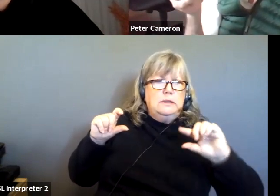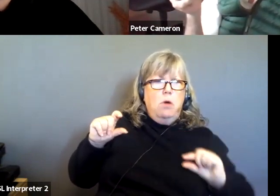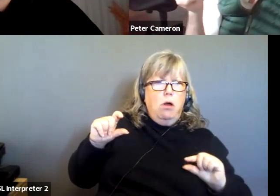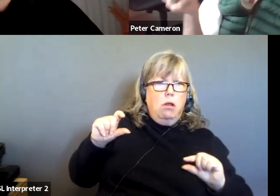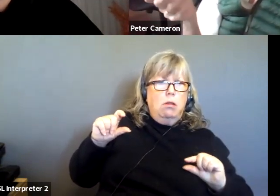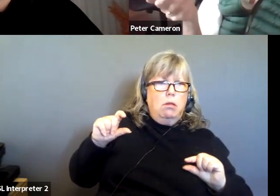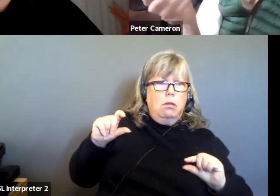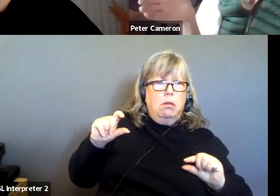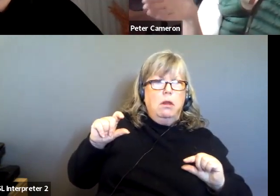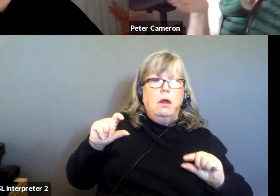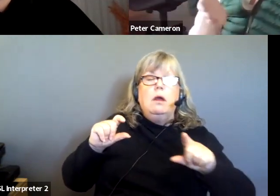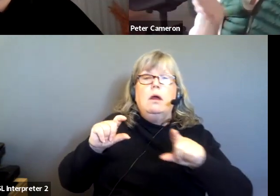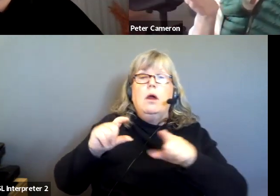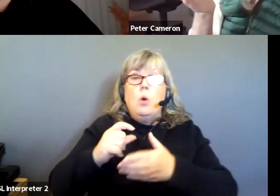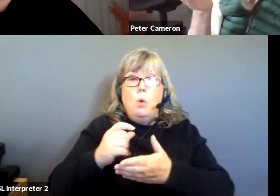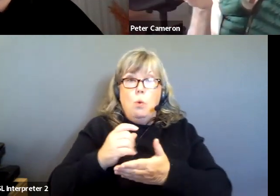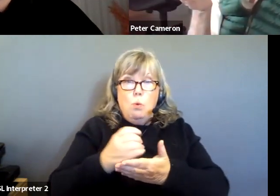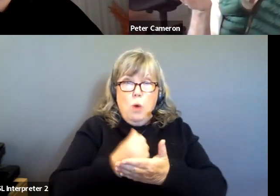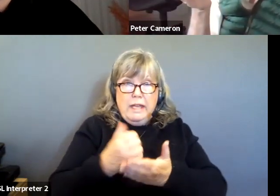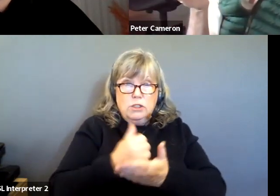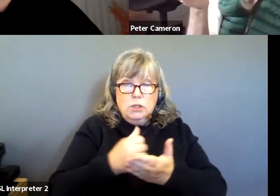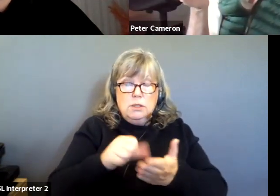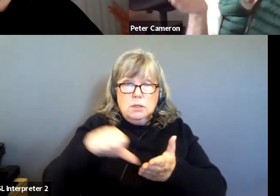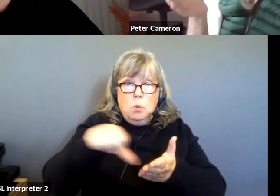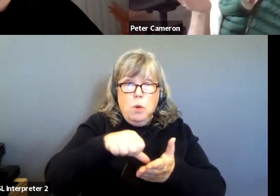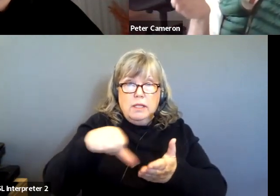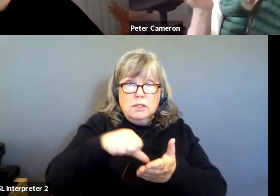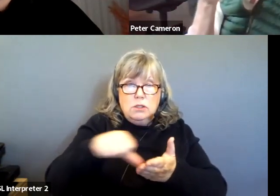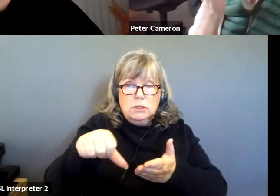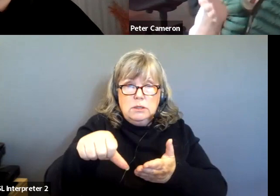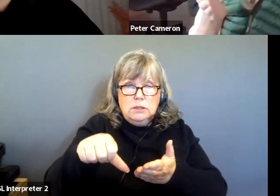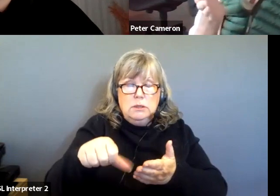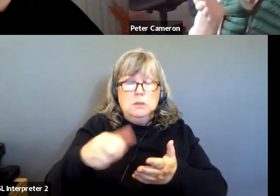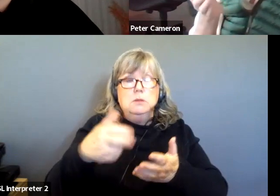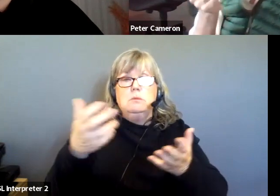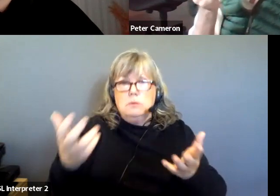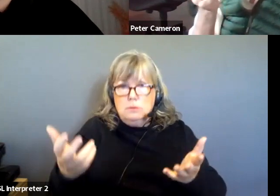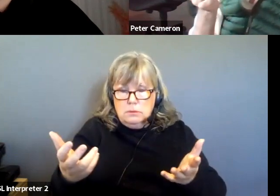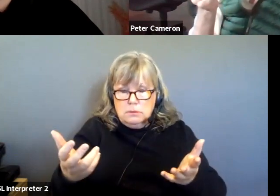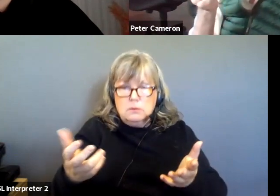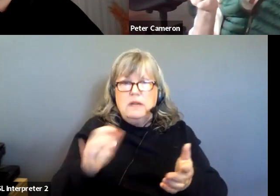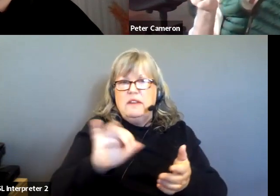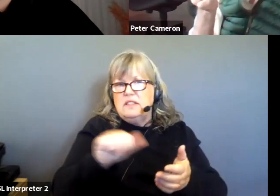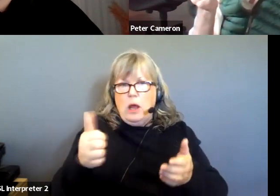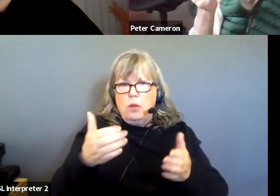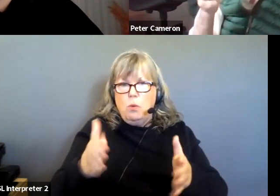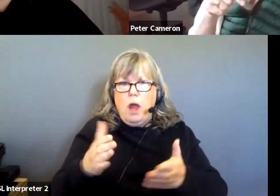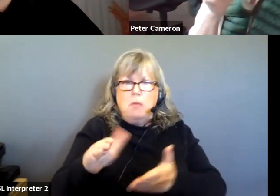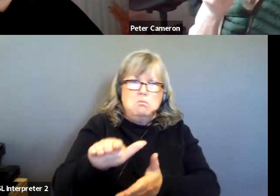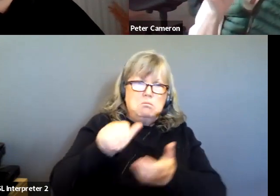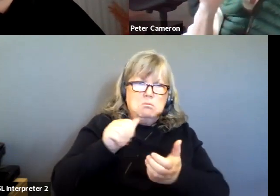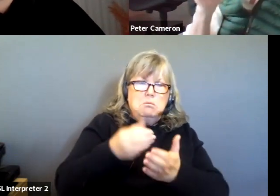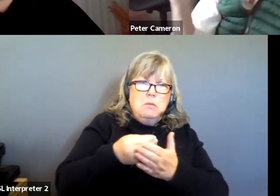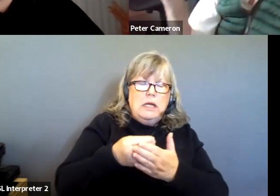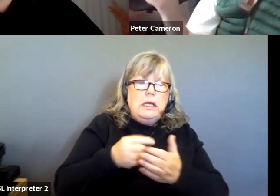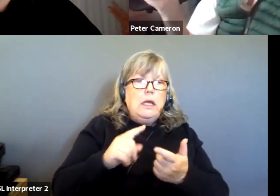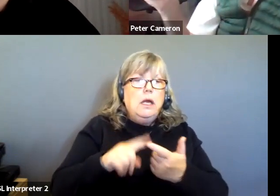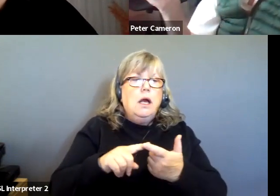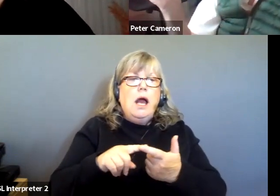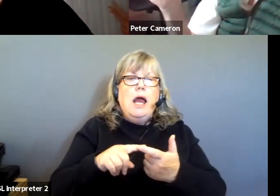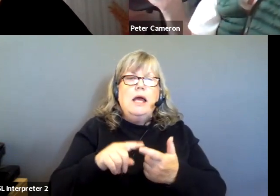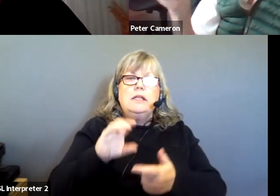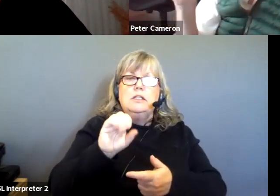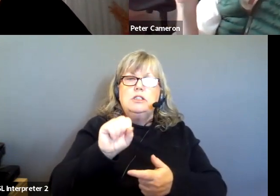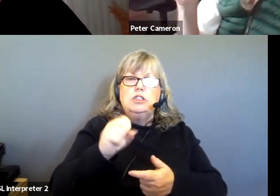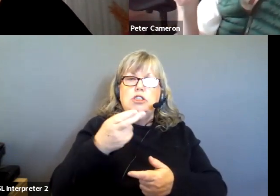and also shares. If there happens to be a share structure that there's a dividend paid on those